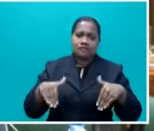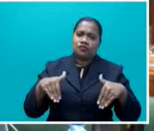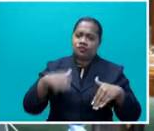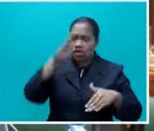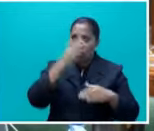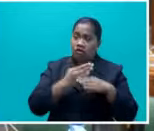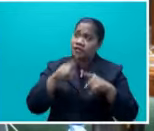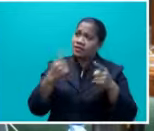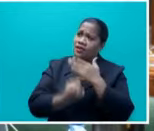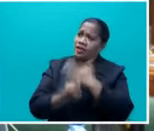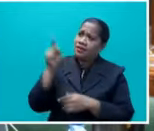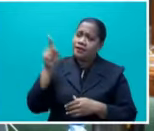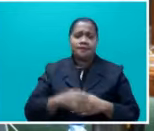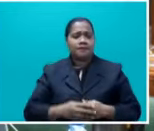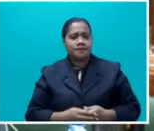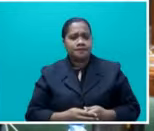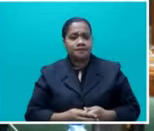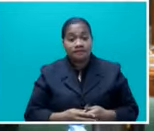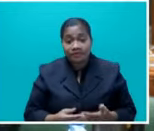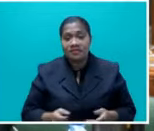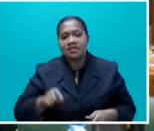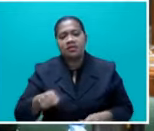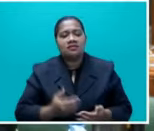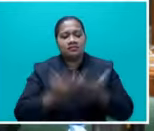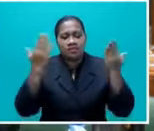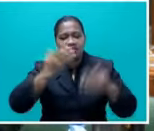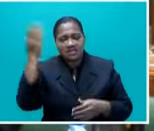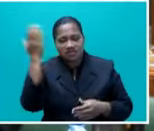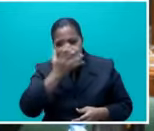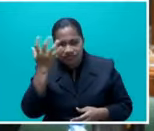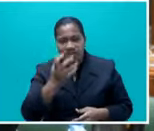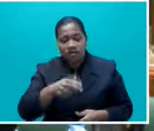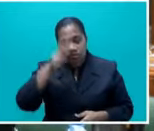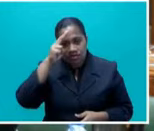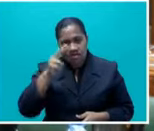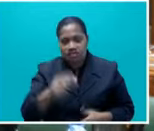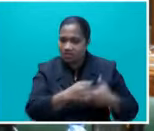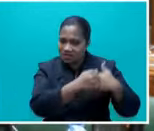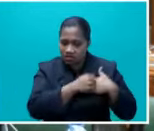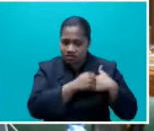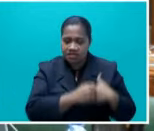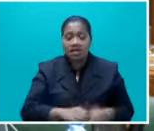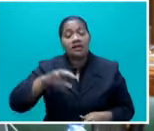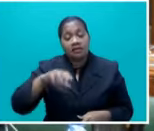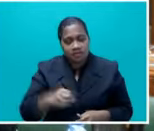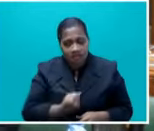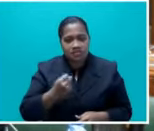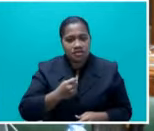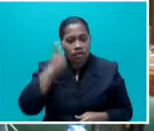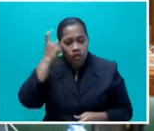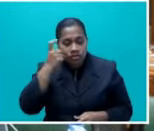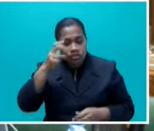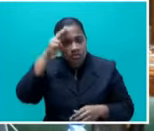hope that things will happen. It is the biggest threat to national security. And it must be a concern to a national leader